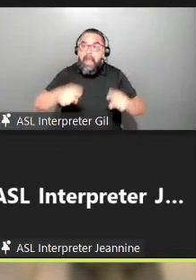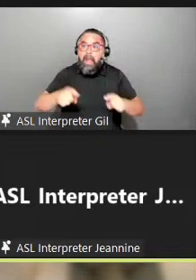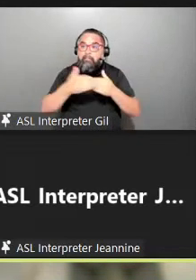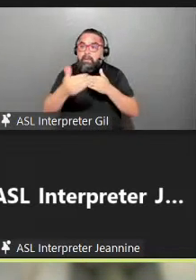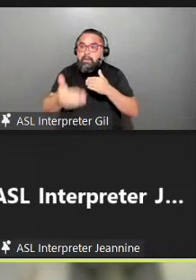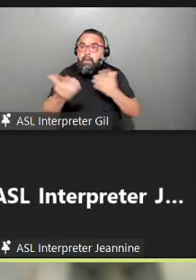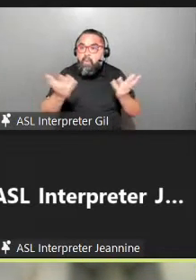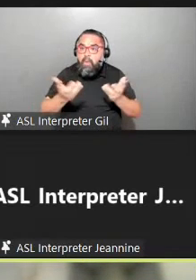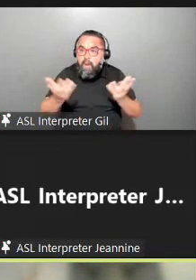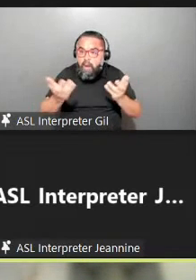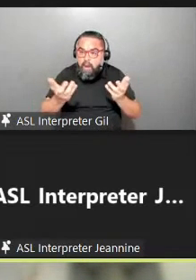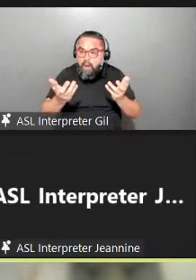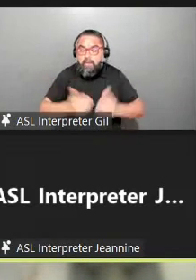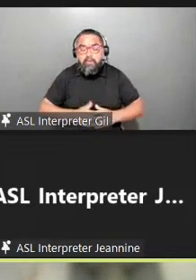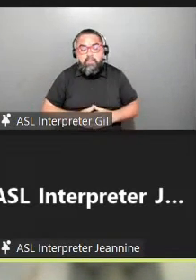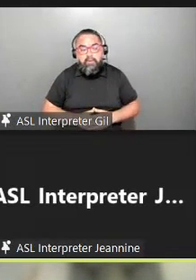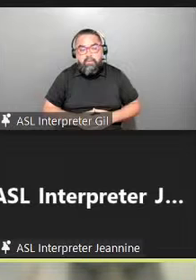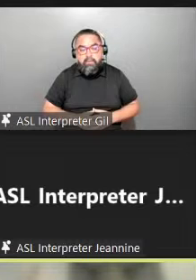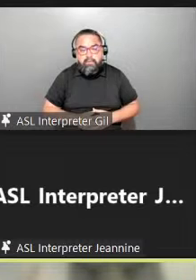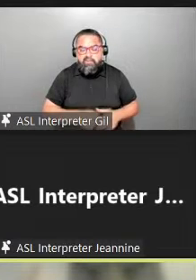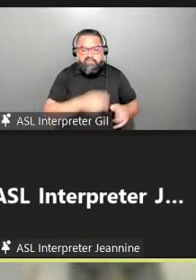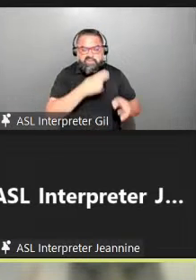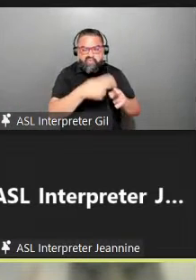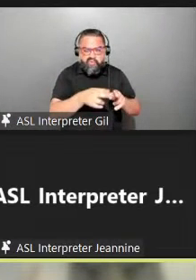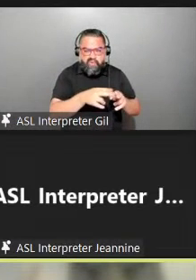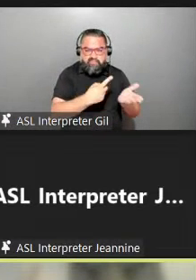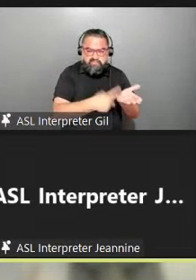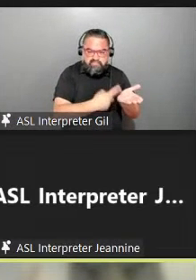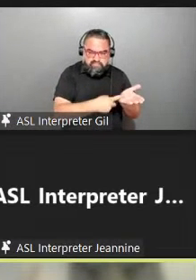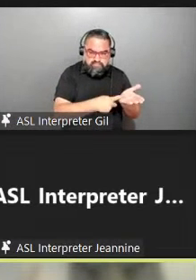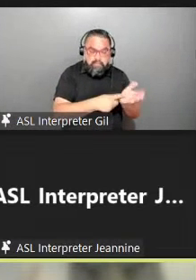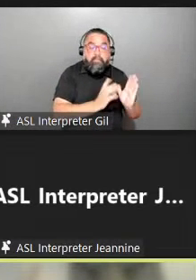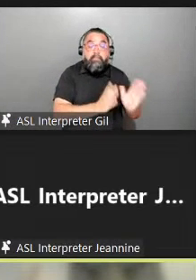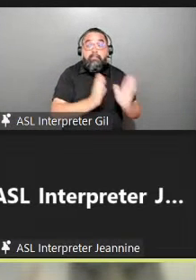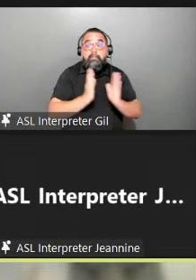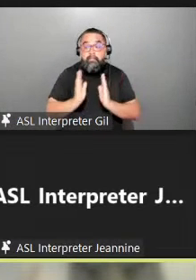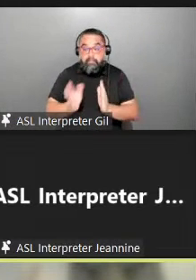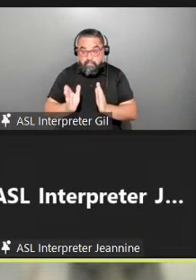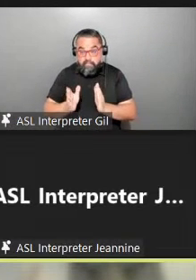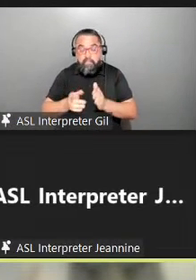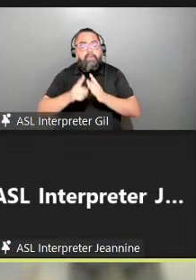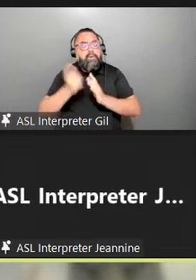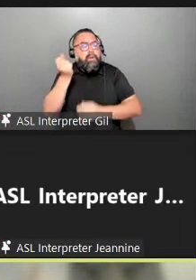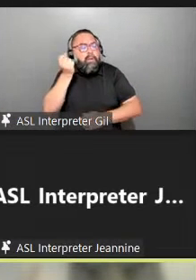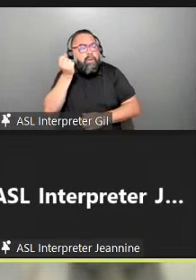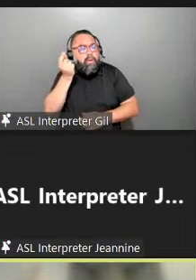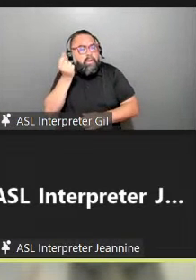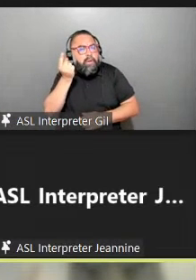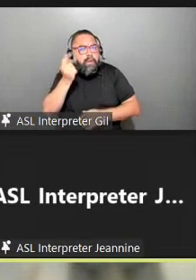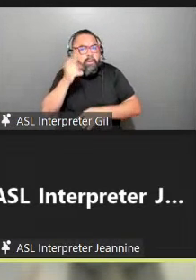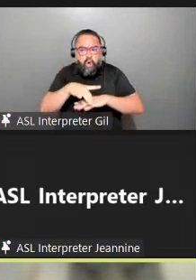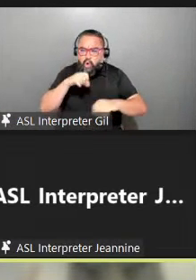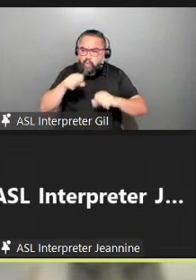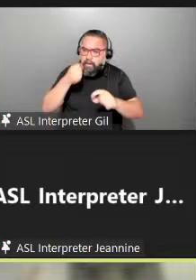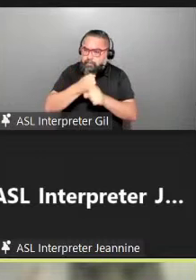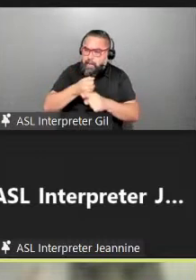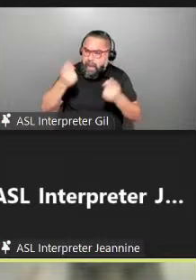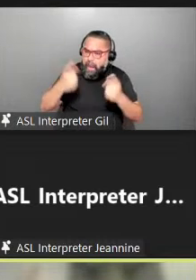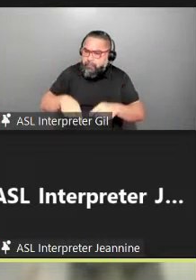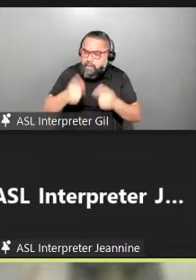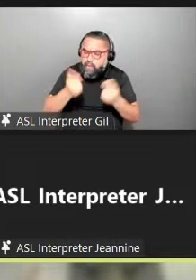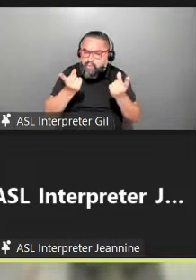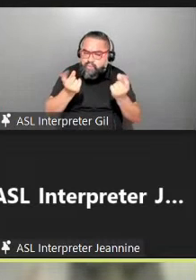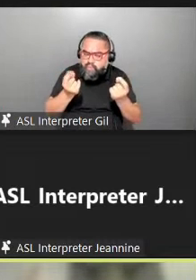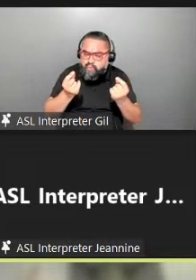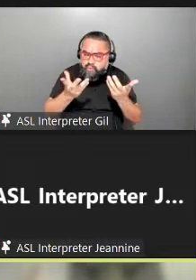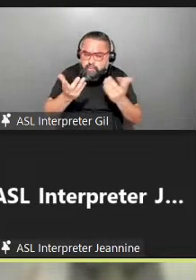very long. And then we're going to get into just understanding what do we do if we have an earthquake? What is the best practice we